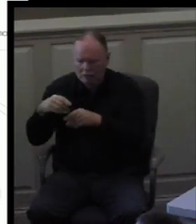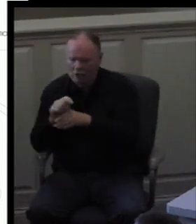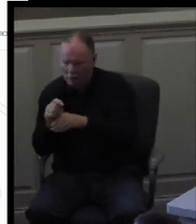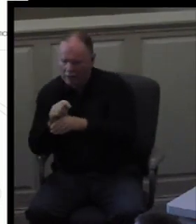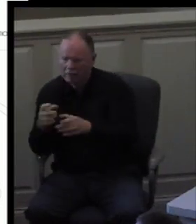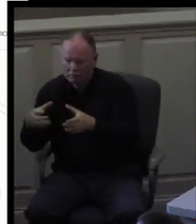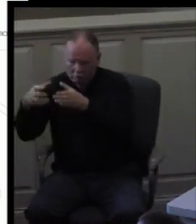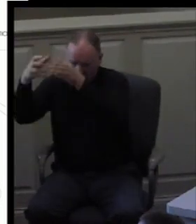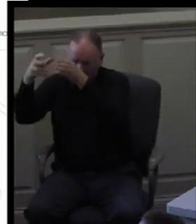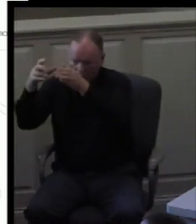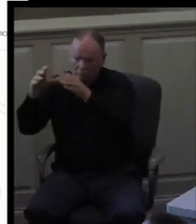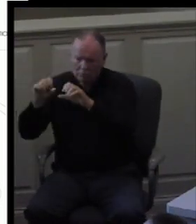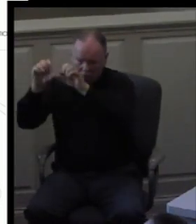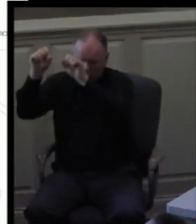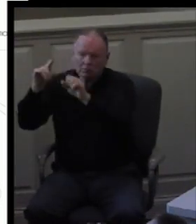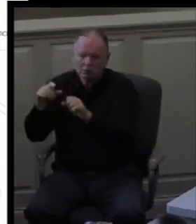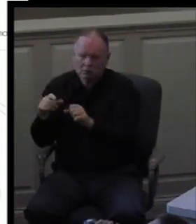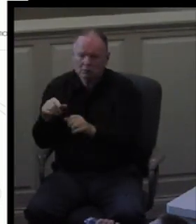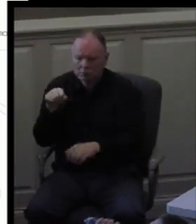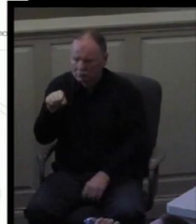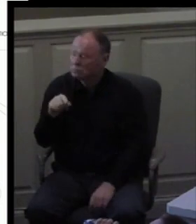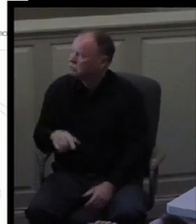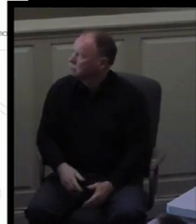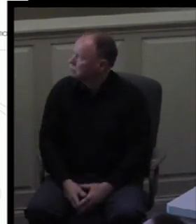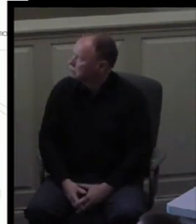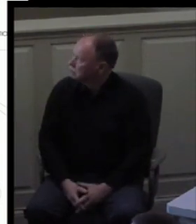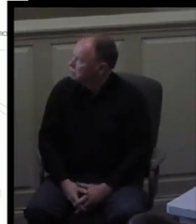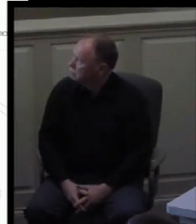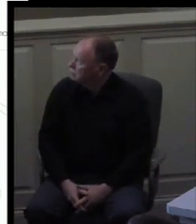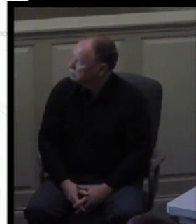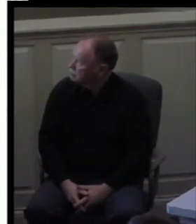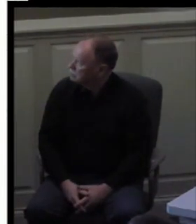exterior of the stair tower.